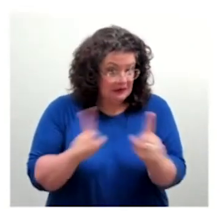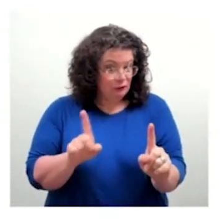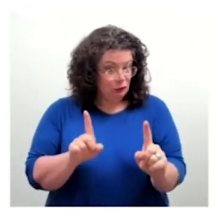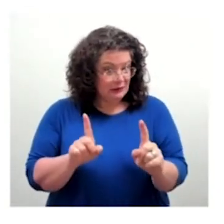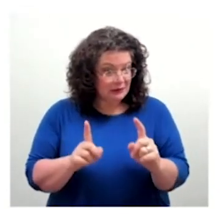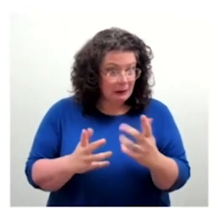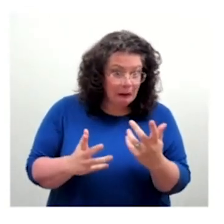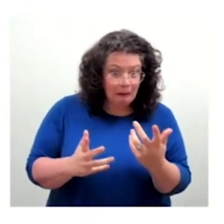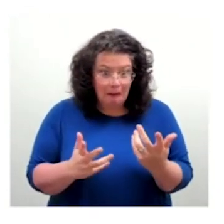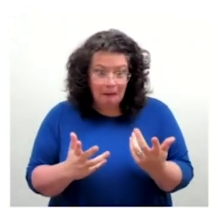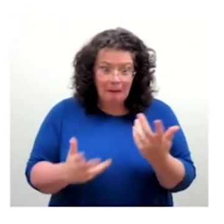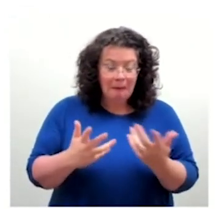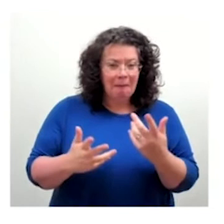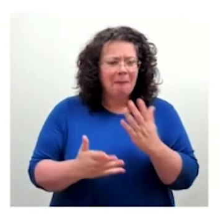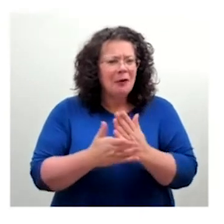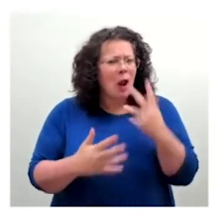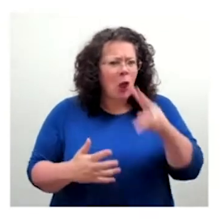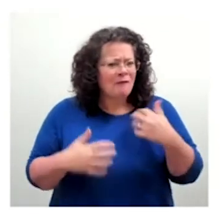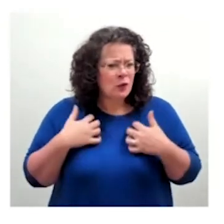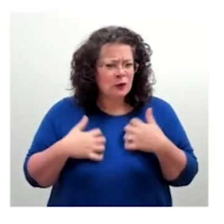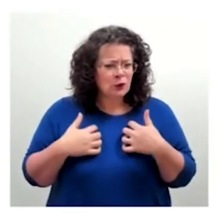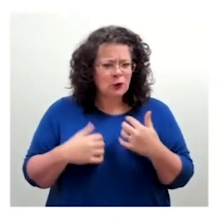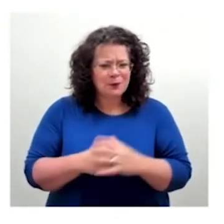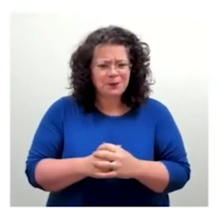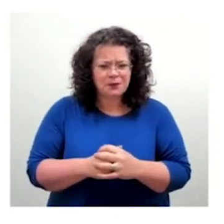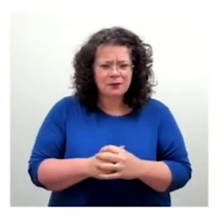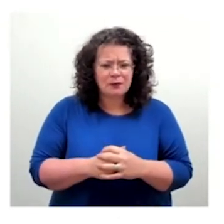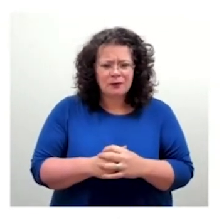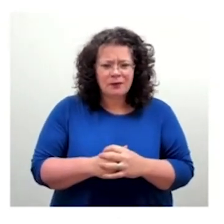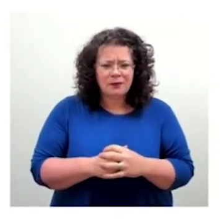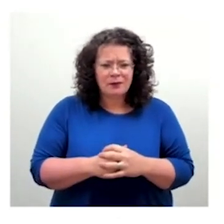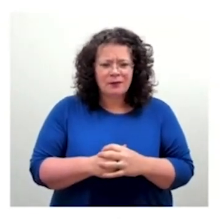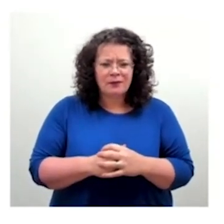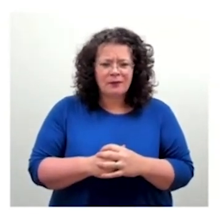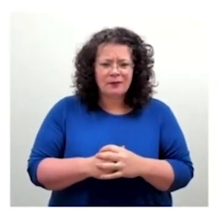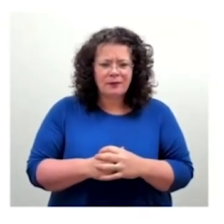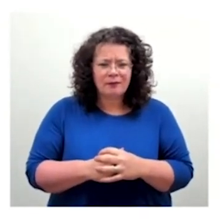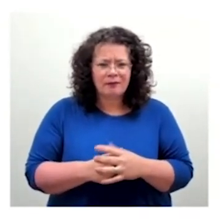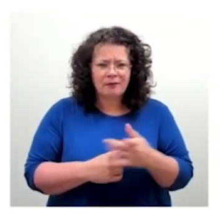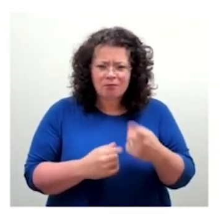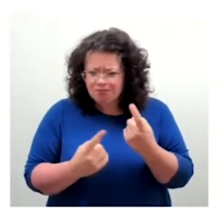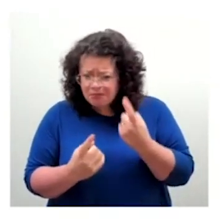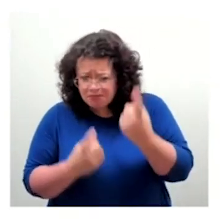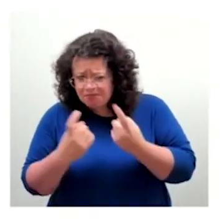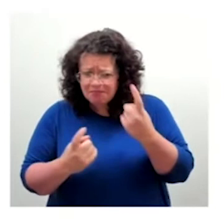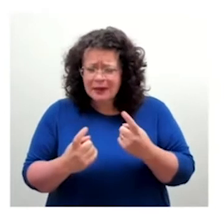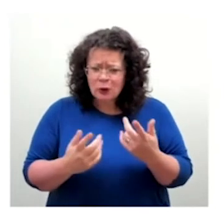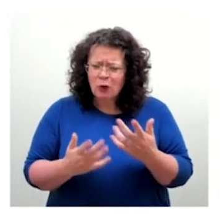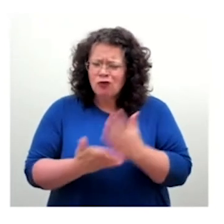run, or have you thought about this idea? So it felt much more like a community of people than just delivering something.